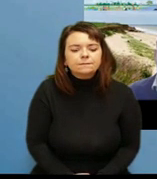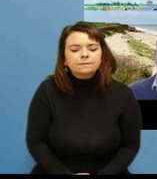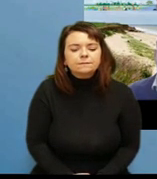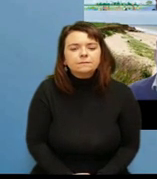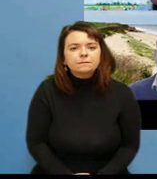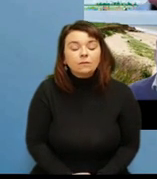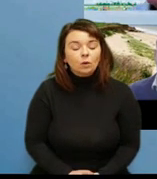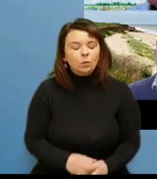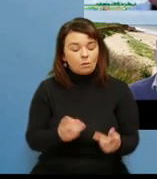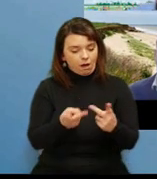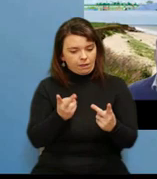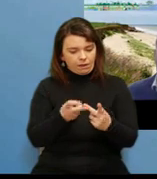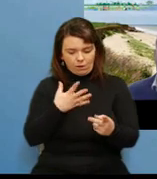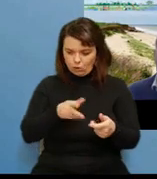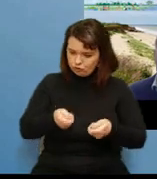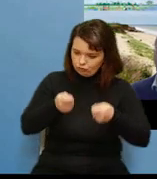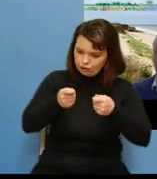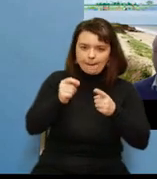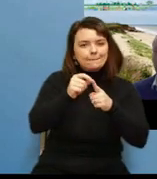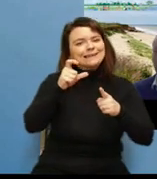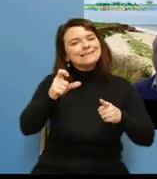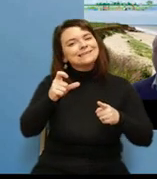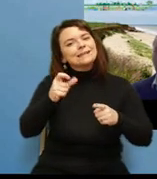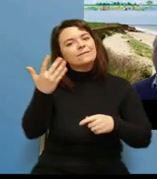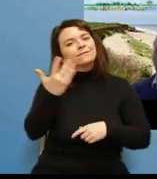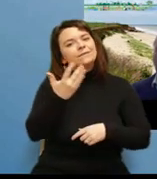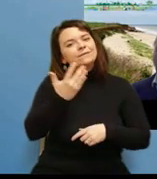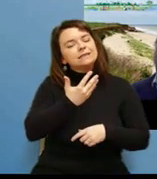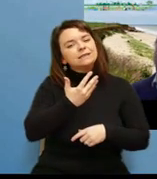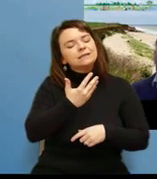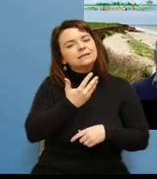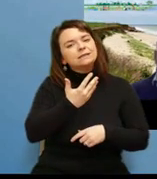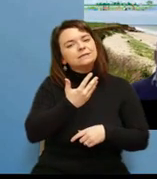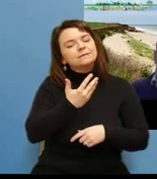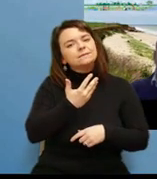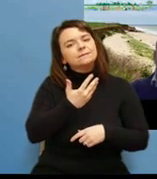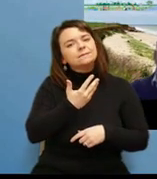The other one I wanted to highlight, PC15,